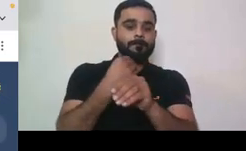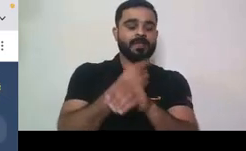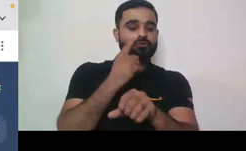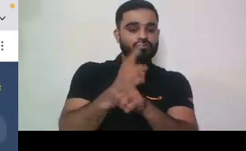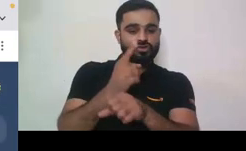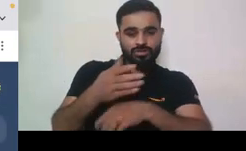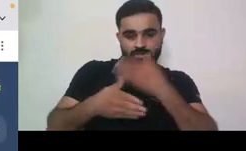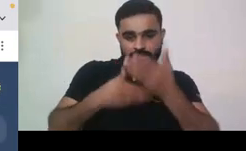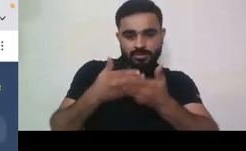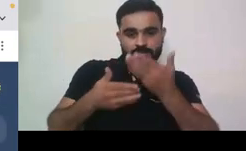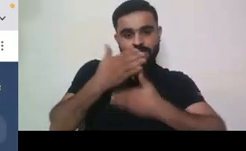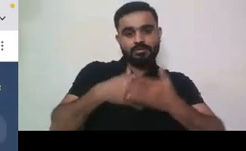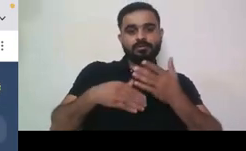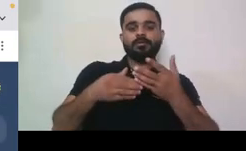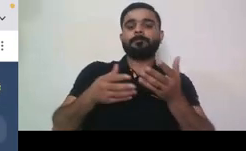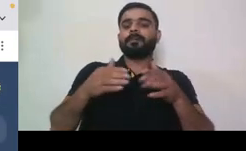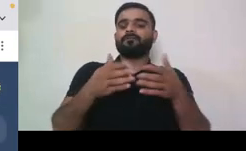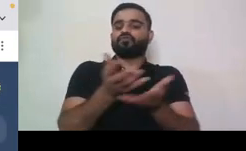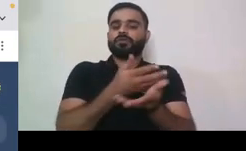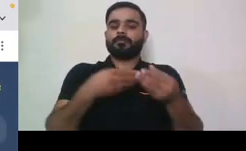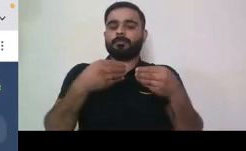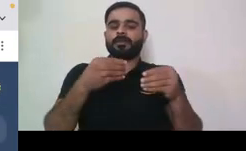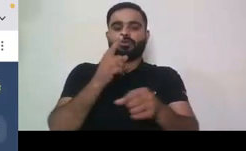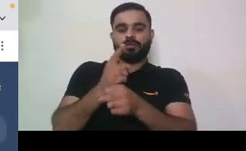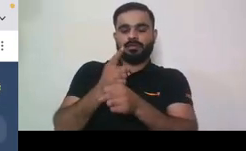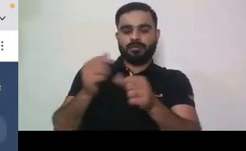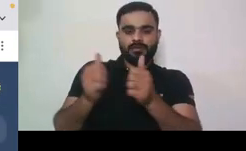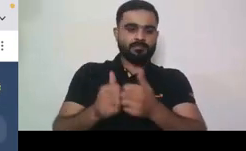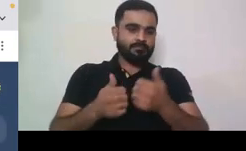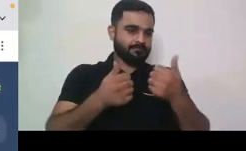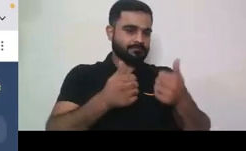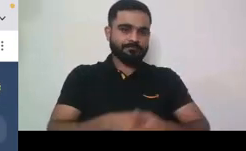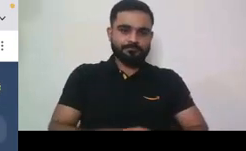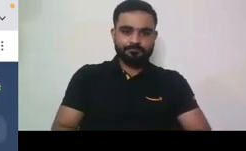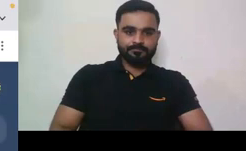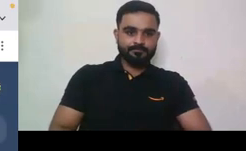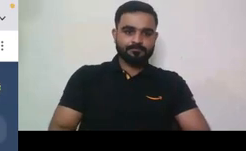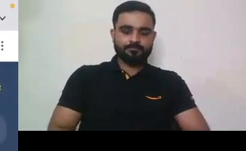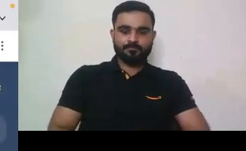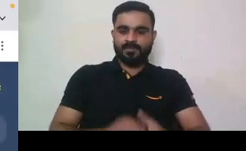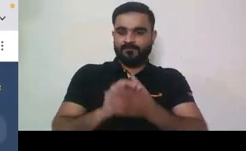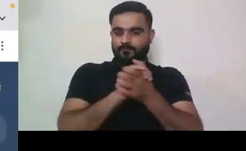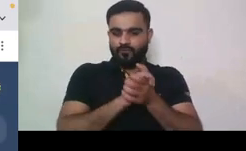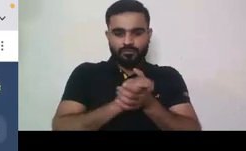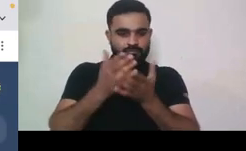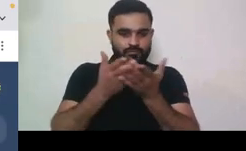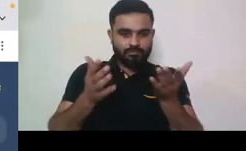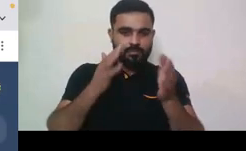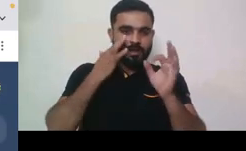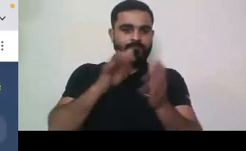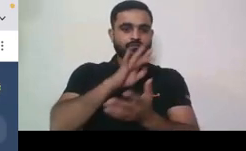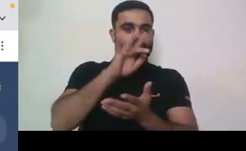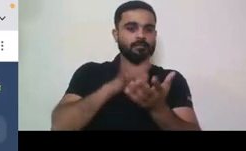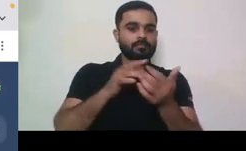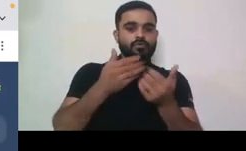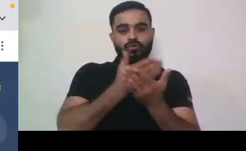and share the materials with teachers. Nice. And friends, I think this is a very good platform